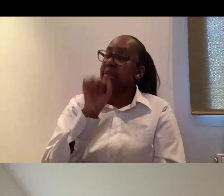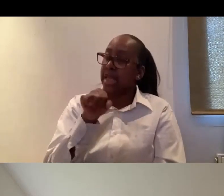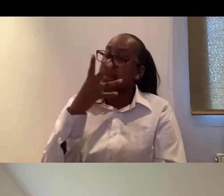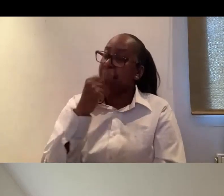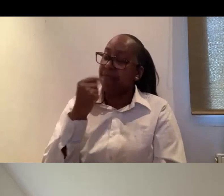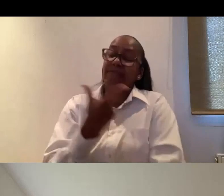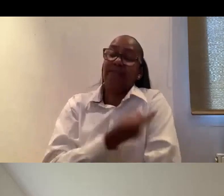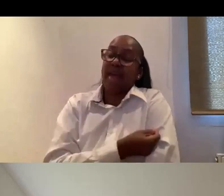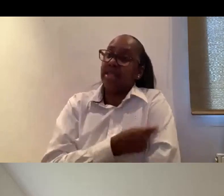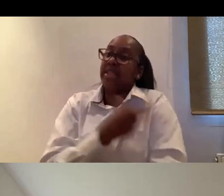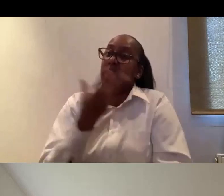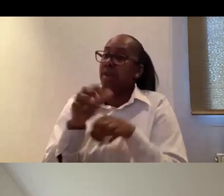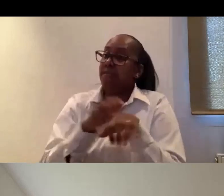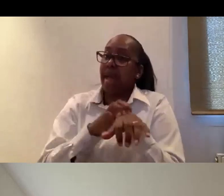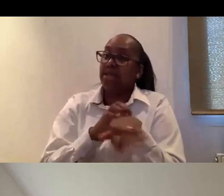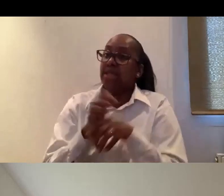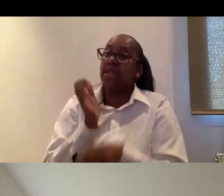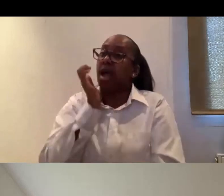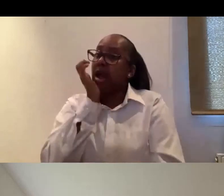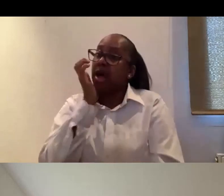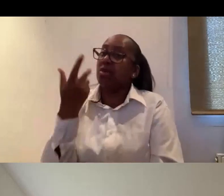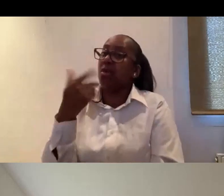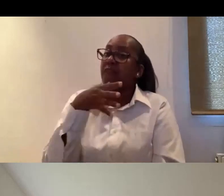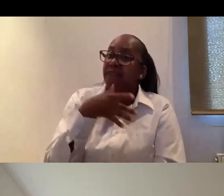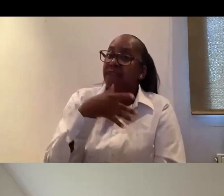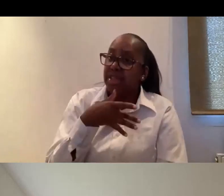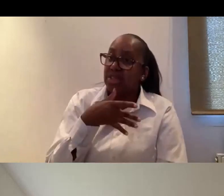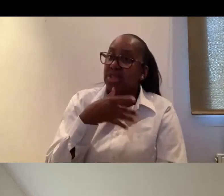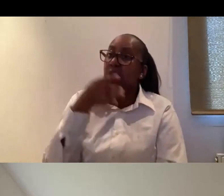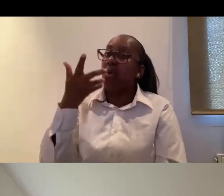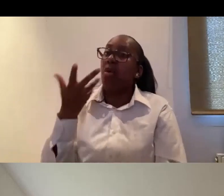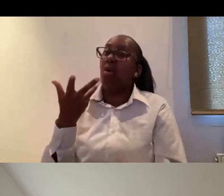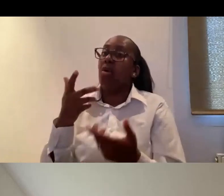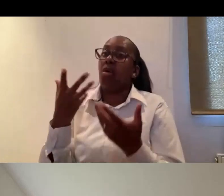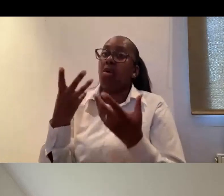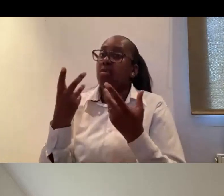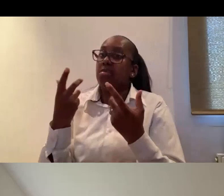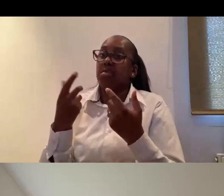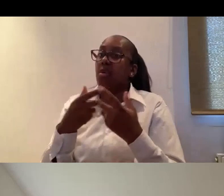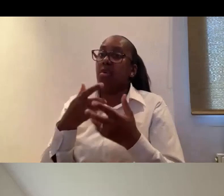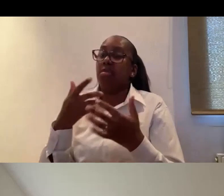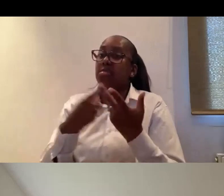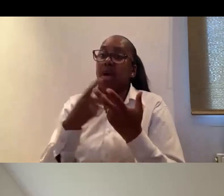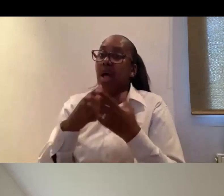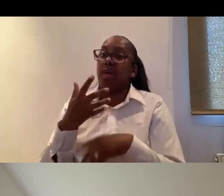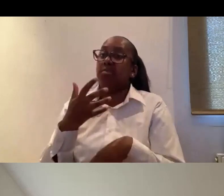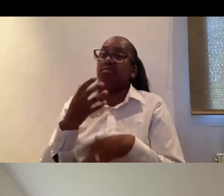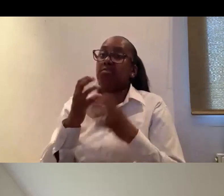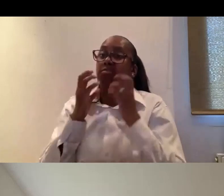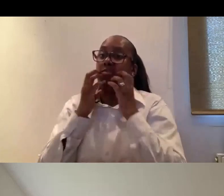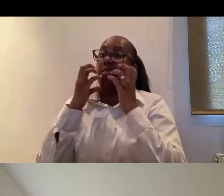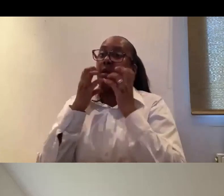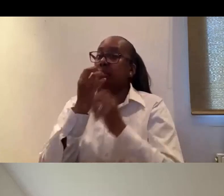the vaccine with allergies to nut or fish. Even if you have anaphylaxis to nut or fish, you can still have